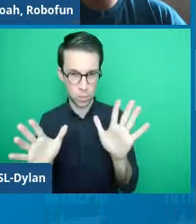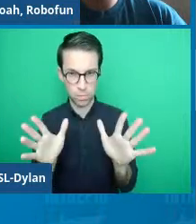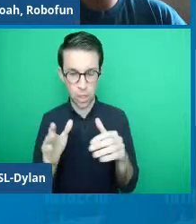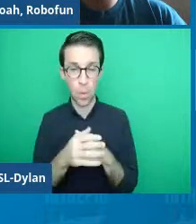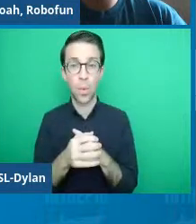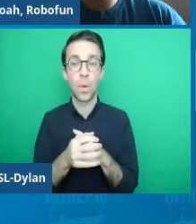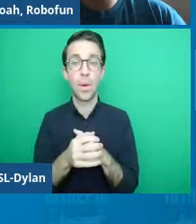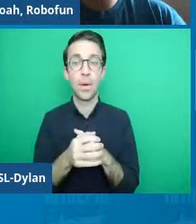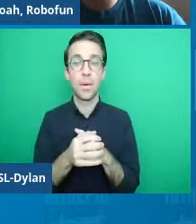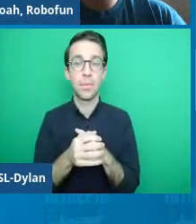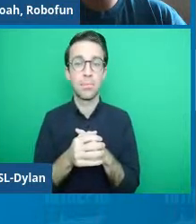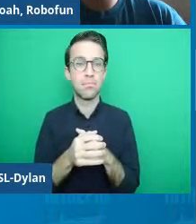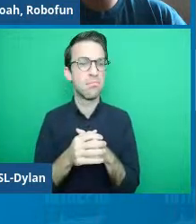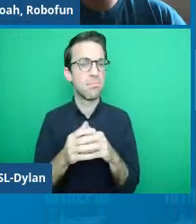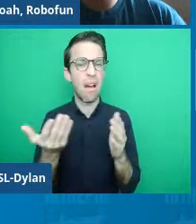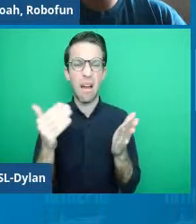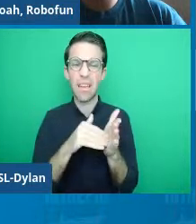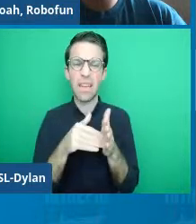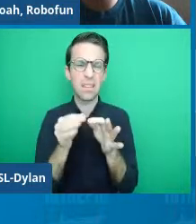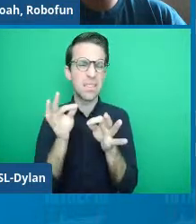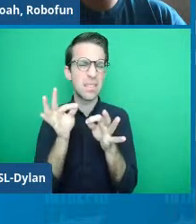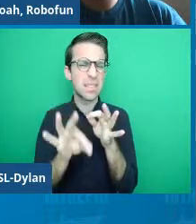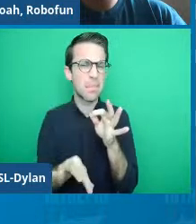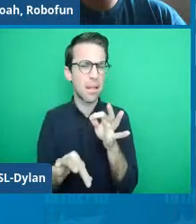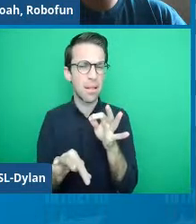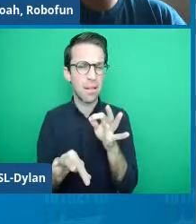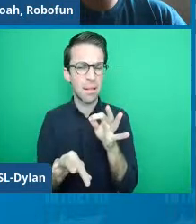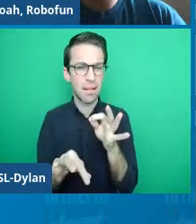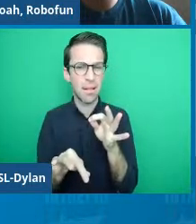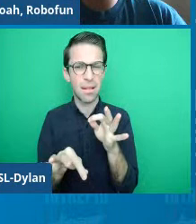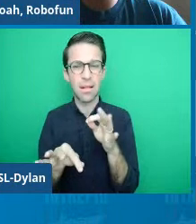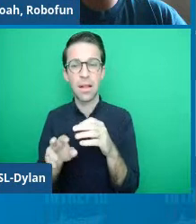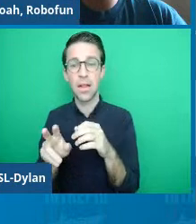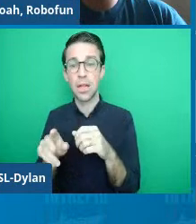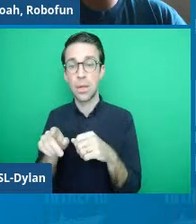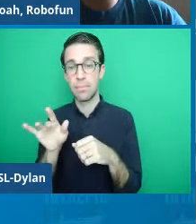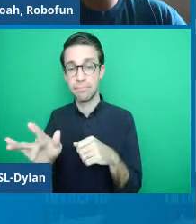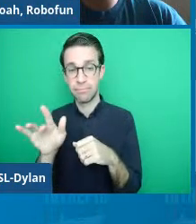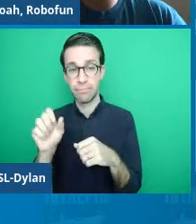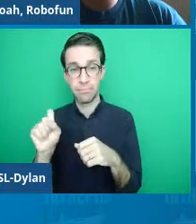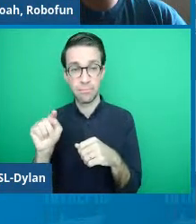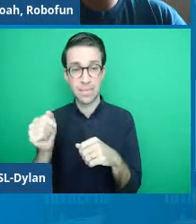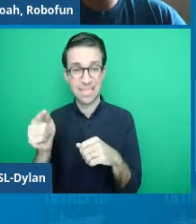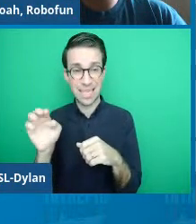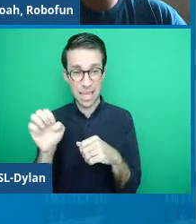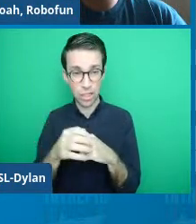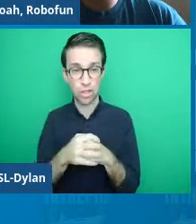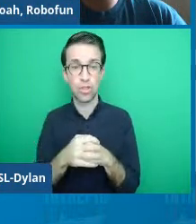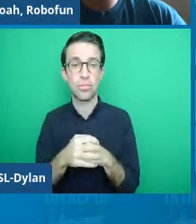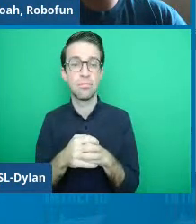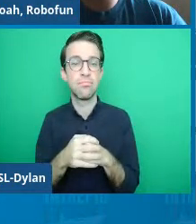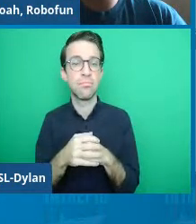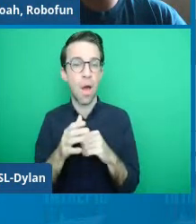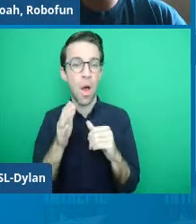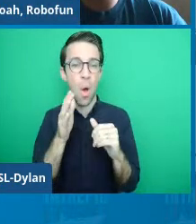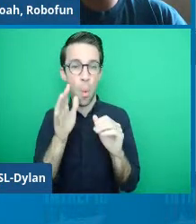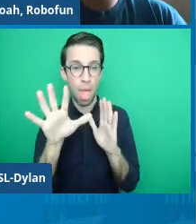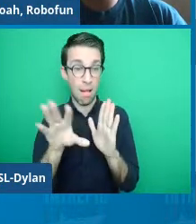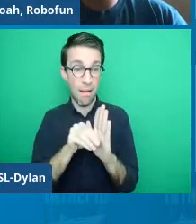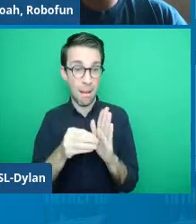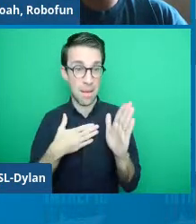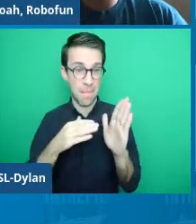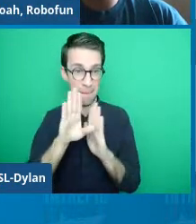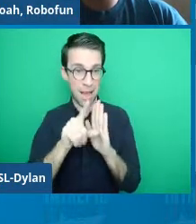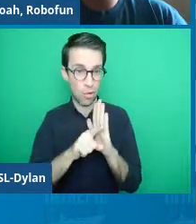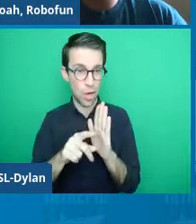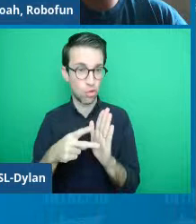is I'm going to keep it really simple, and I'm going to go into my stage, And again, I'm going to duplicate it twice,